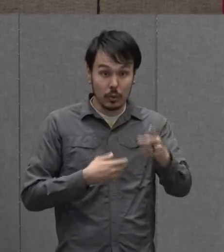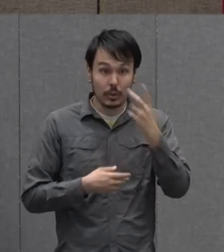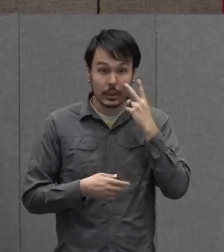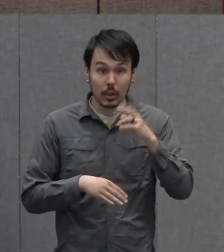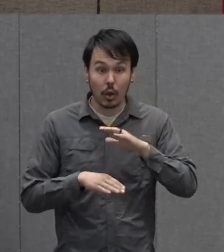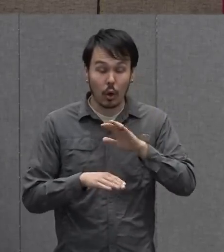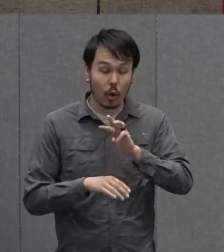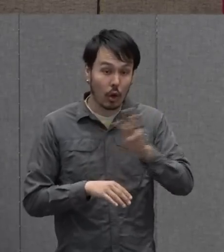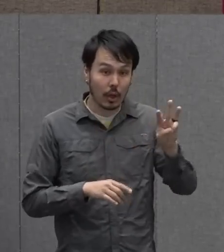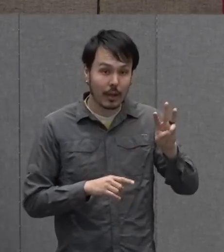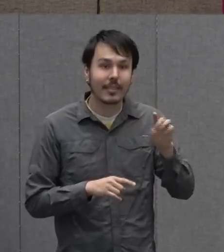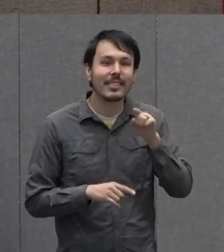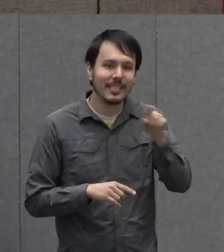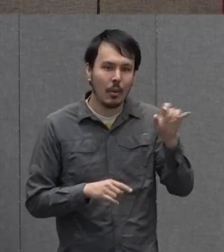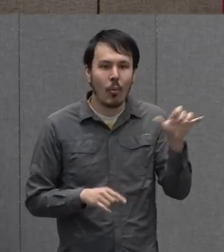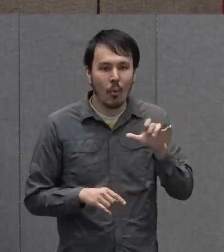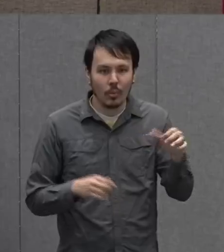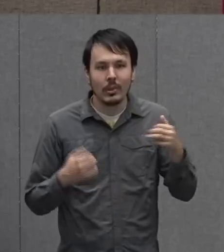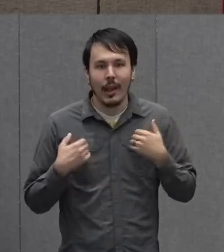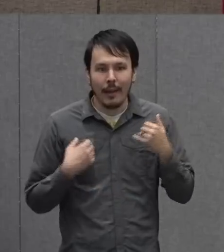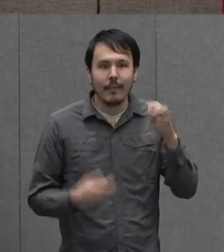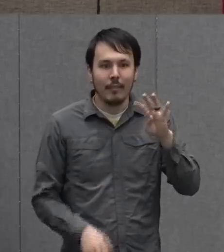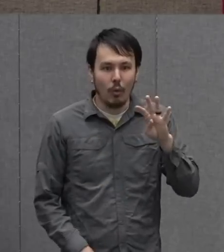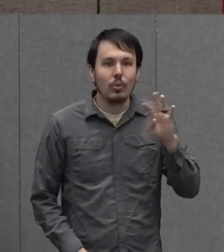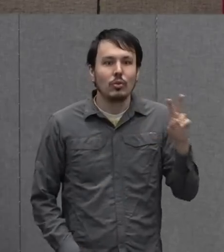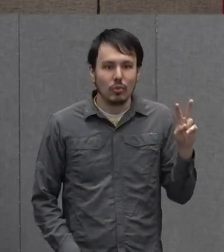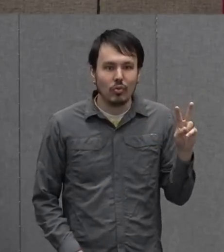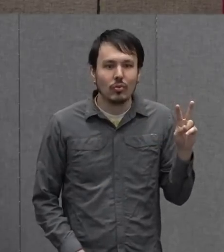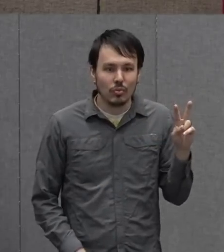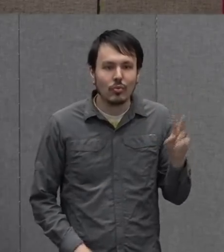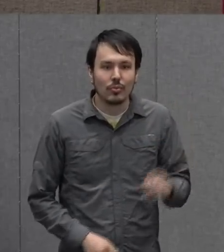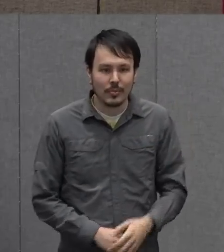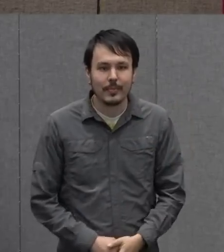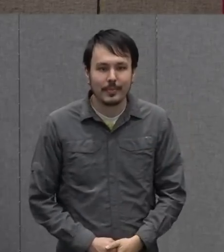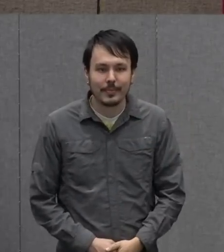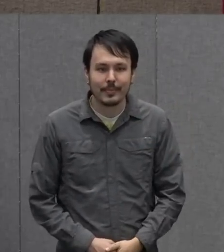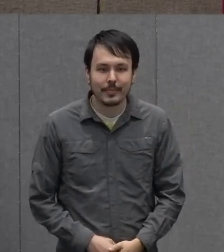online also have 42 rectangles inside of them.